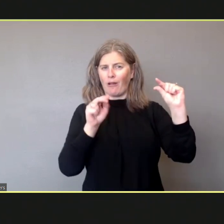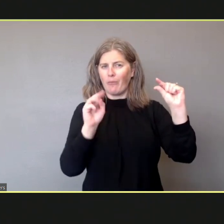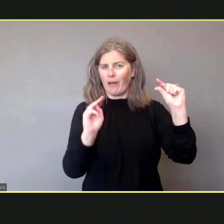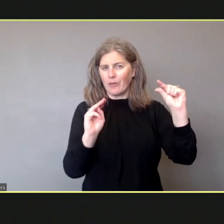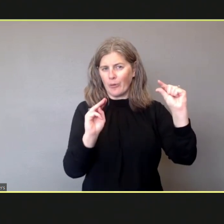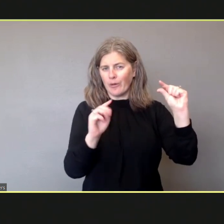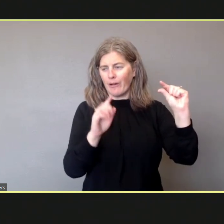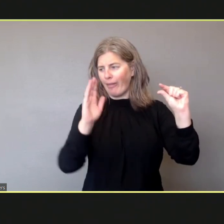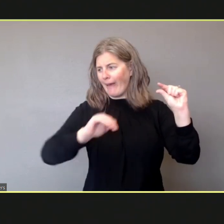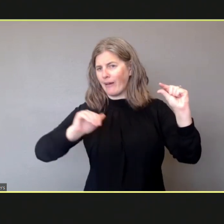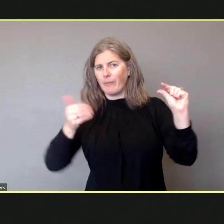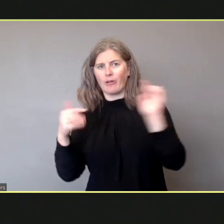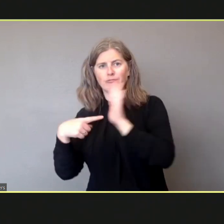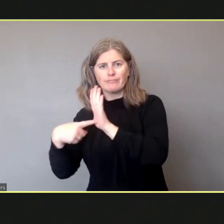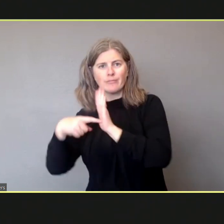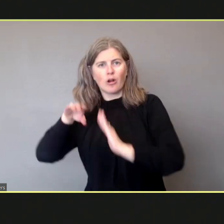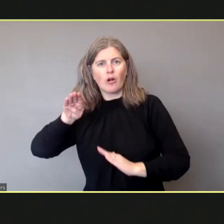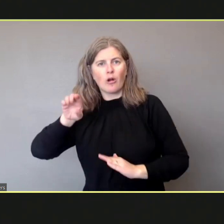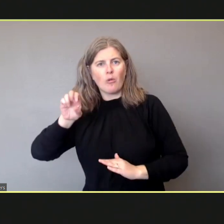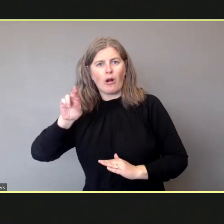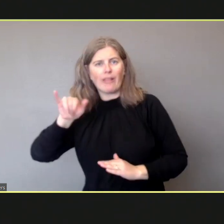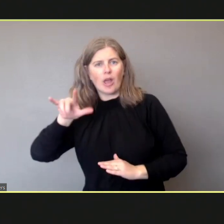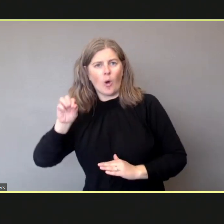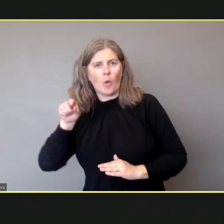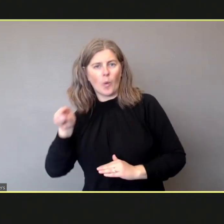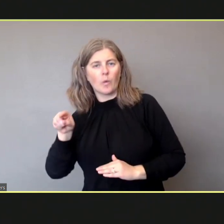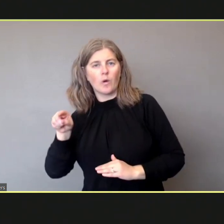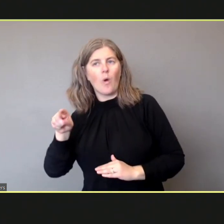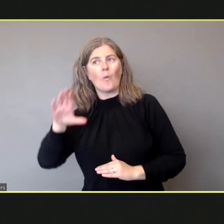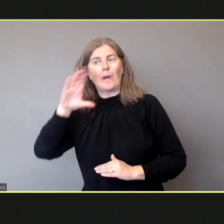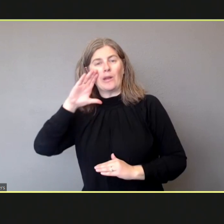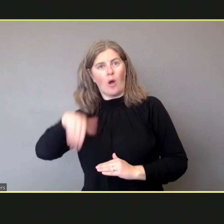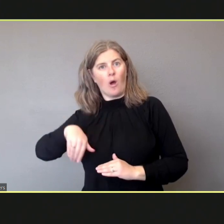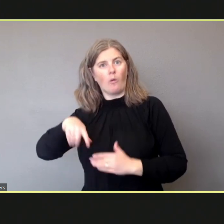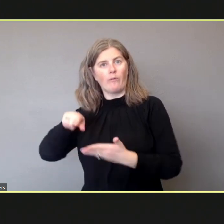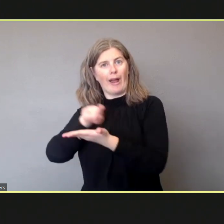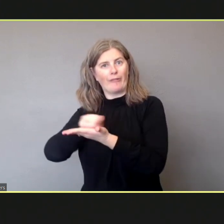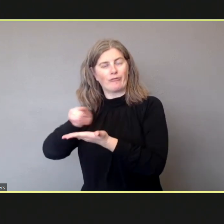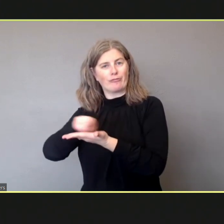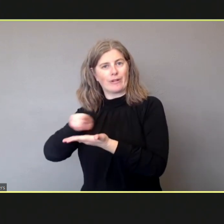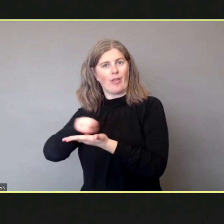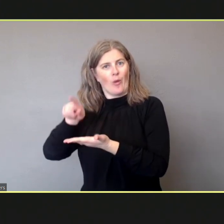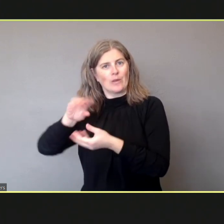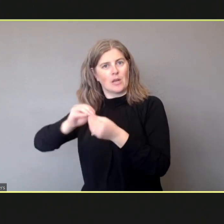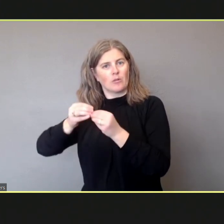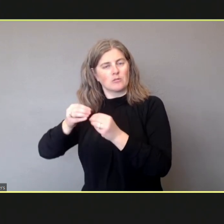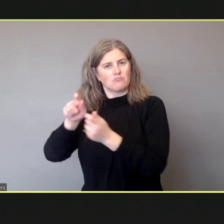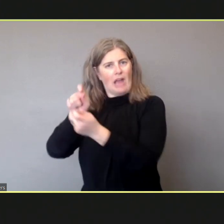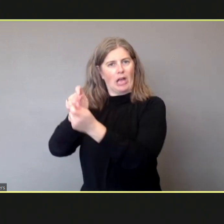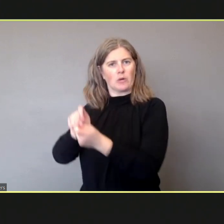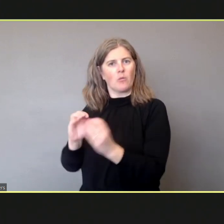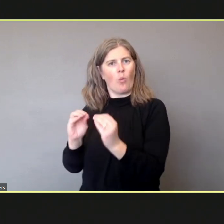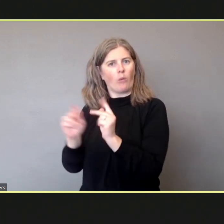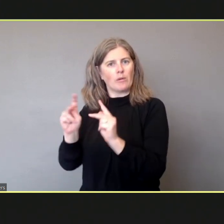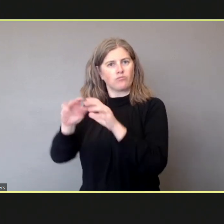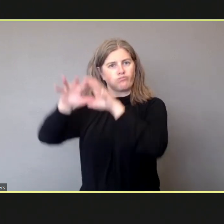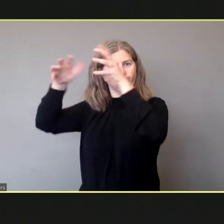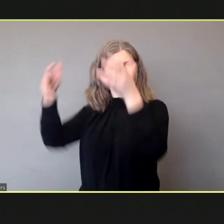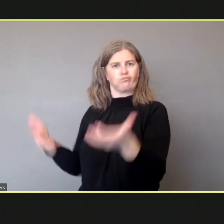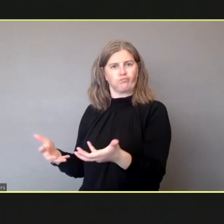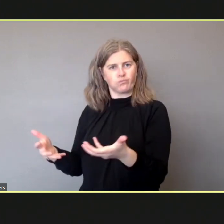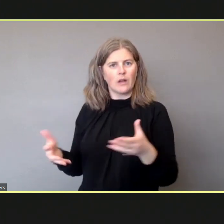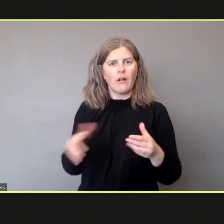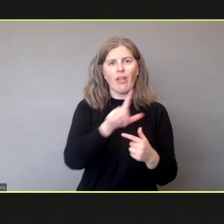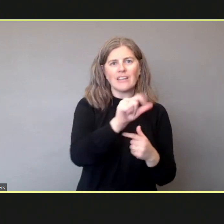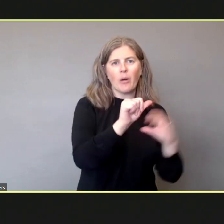we have, for example, in Bernalillo County, where we know in any given week that those numbers are accurate. I'm hoping